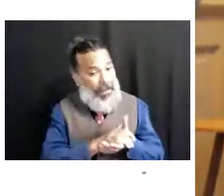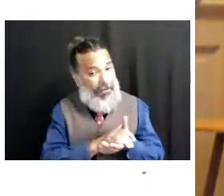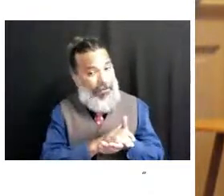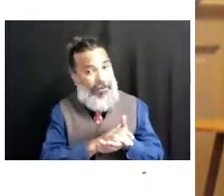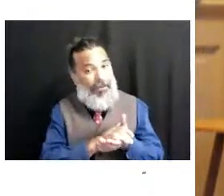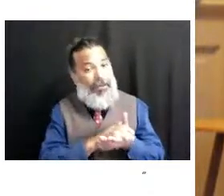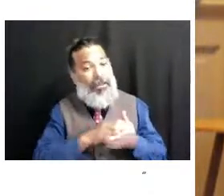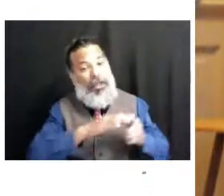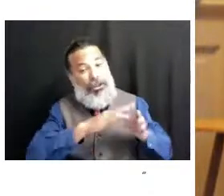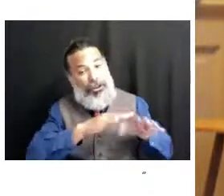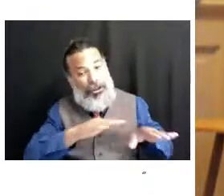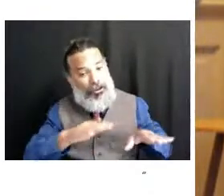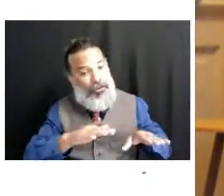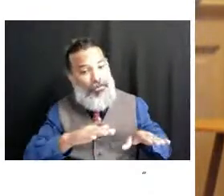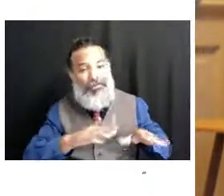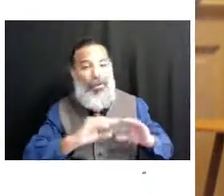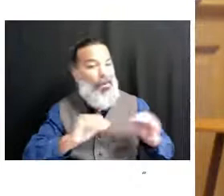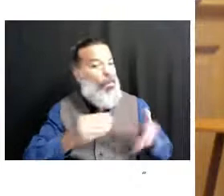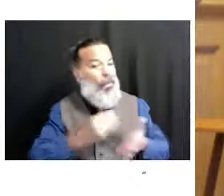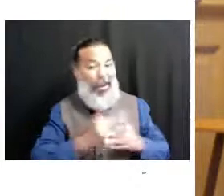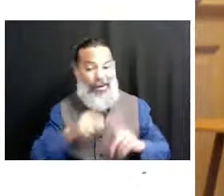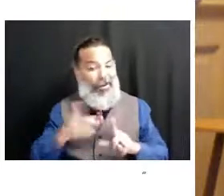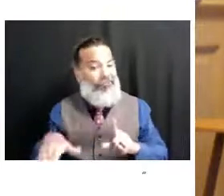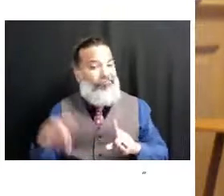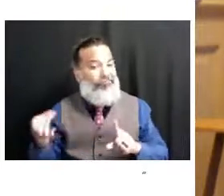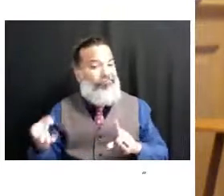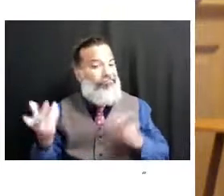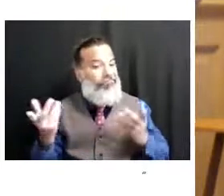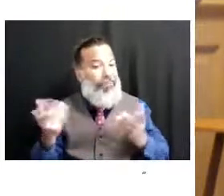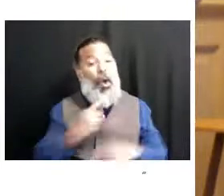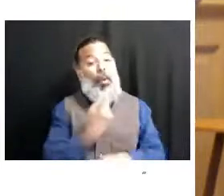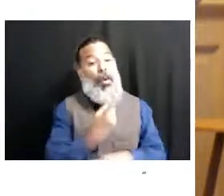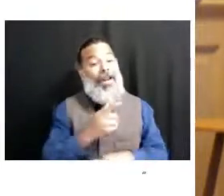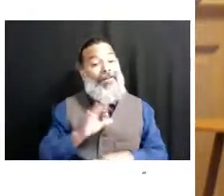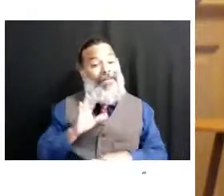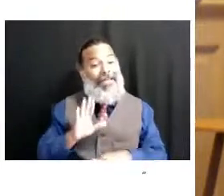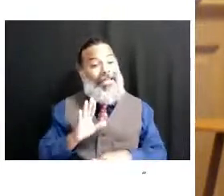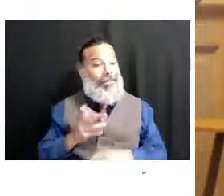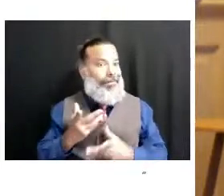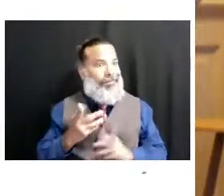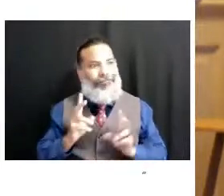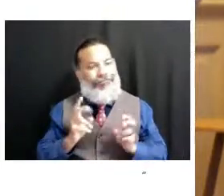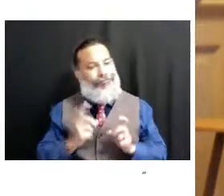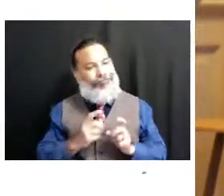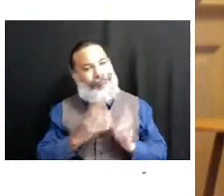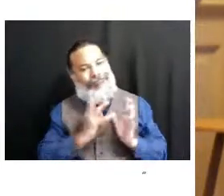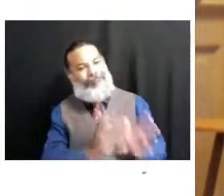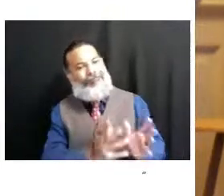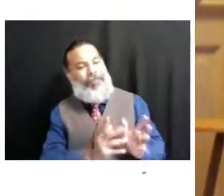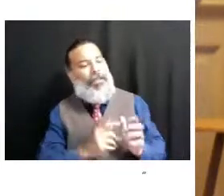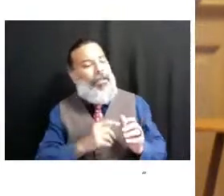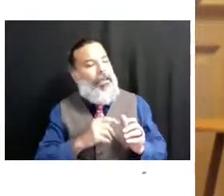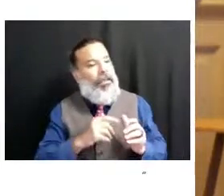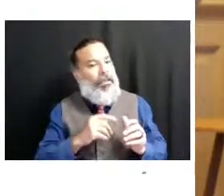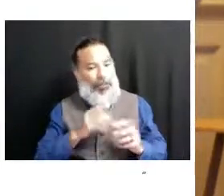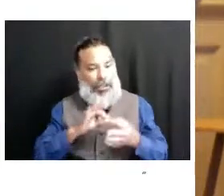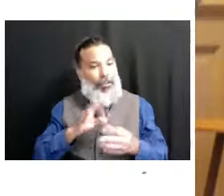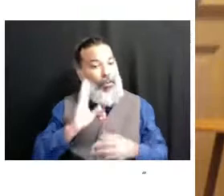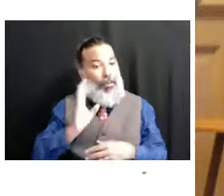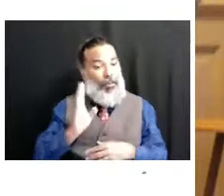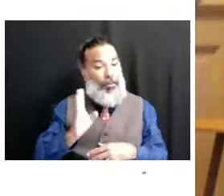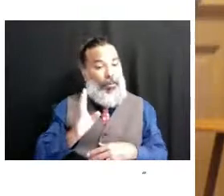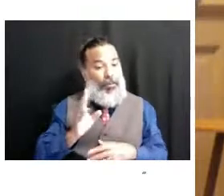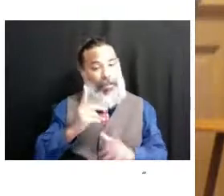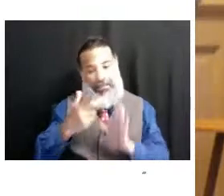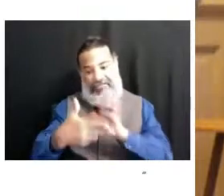his children penniless. One of his legacies in terms of Baltimore is